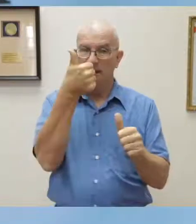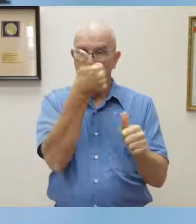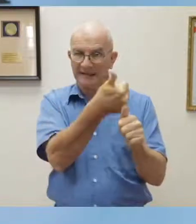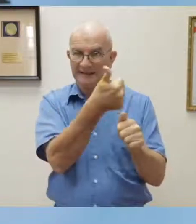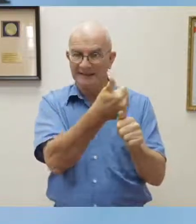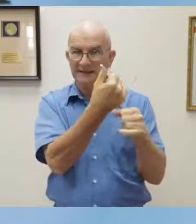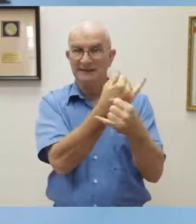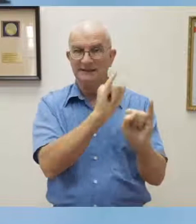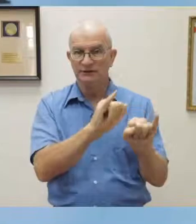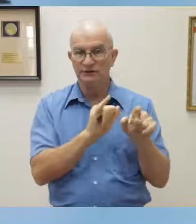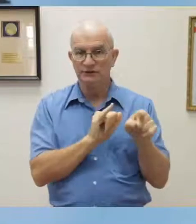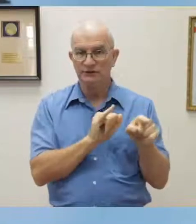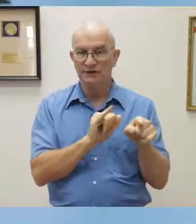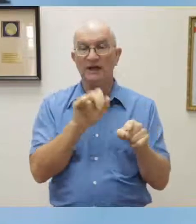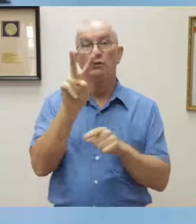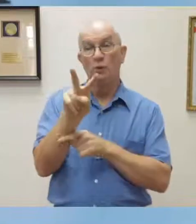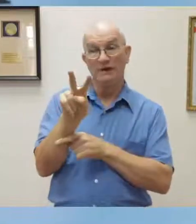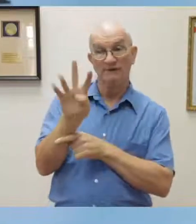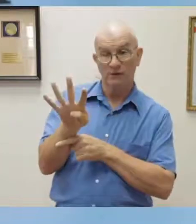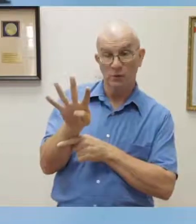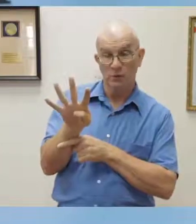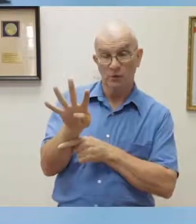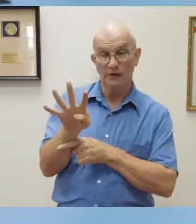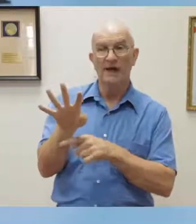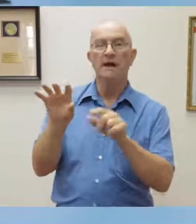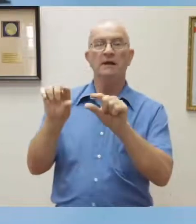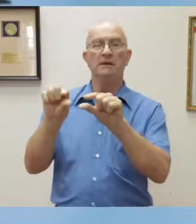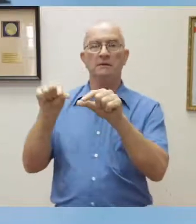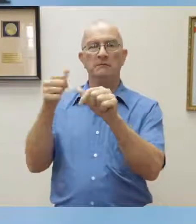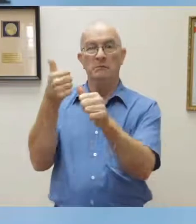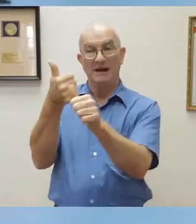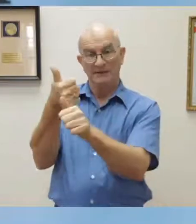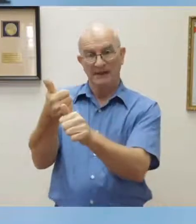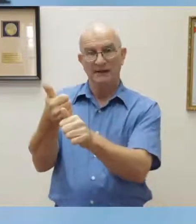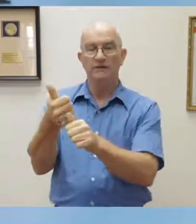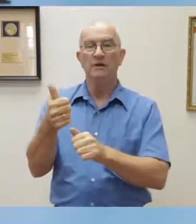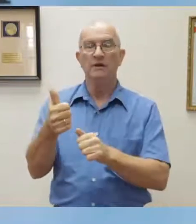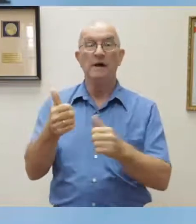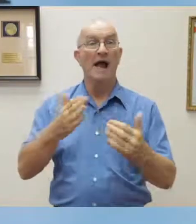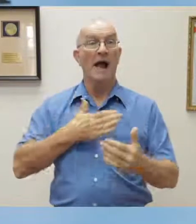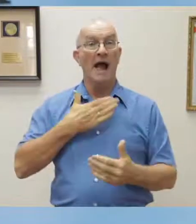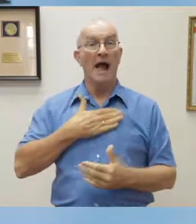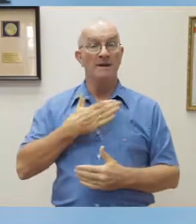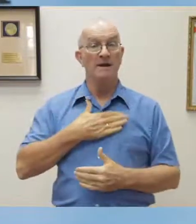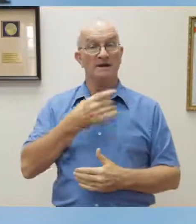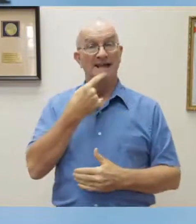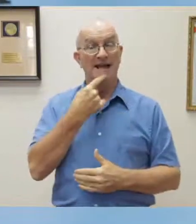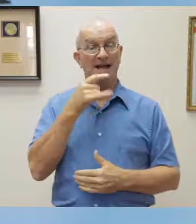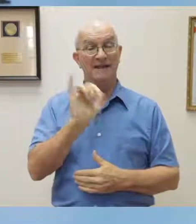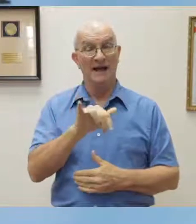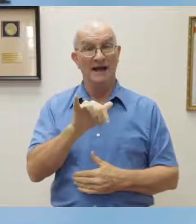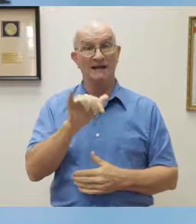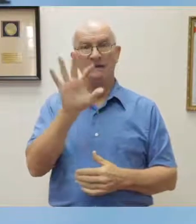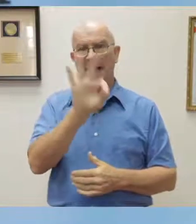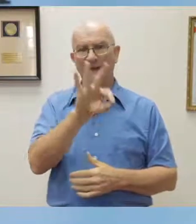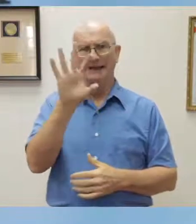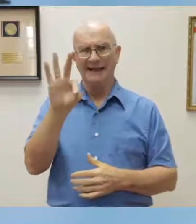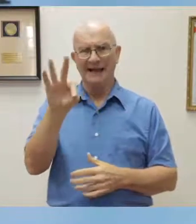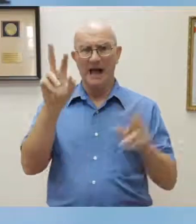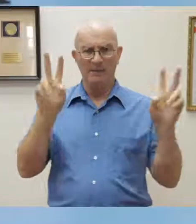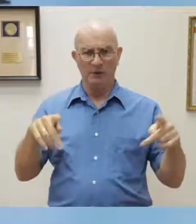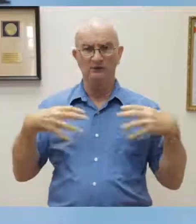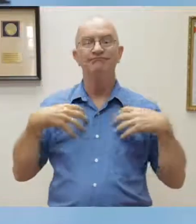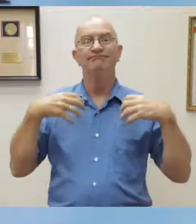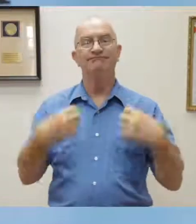and 24 cases in quarantine. We are happy to report that 99 persons have recovered thus